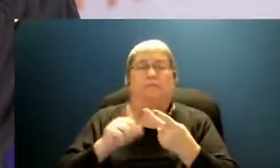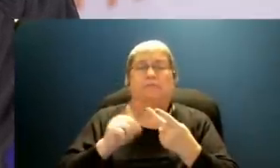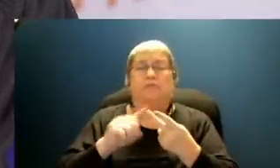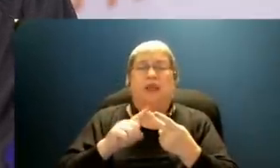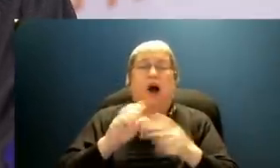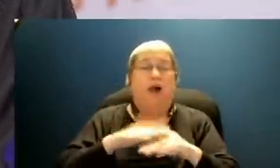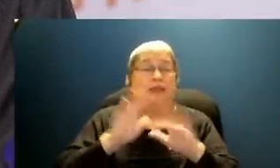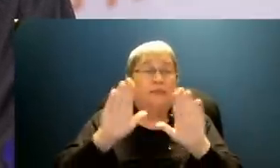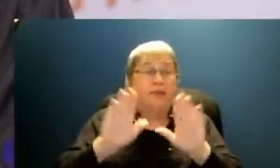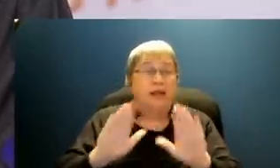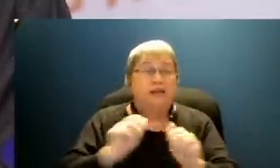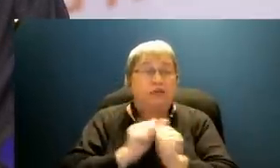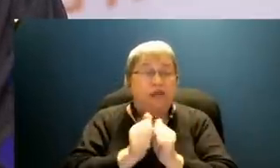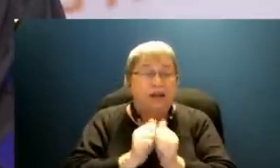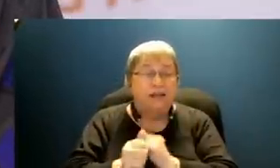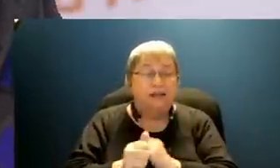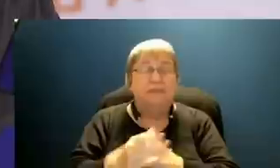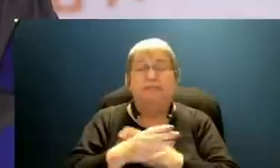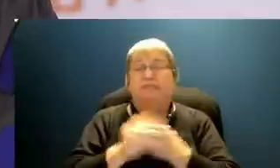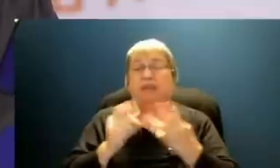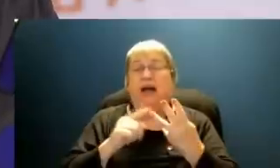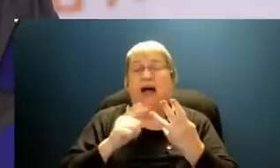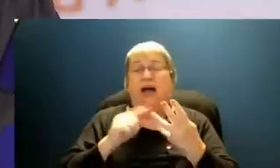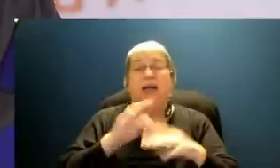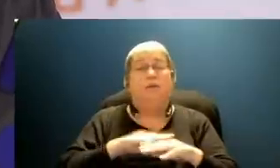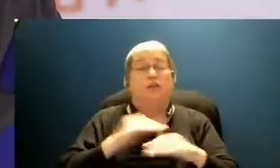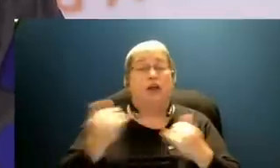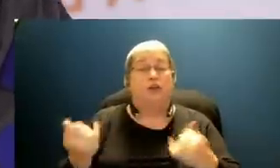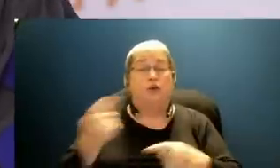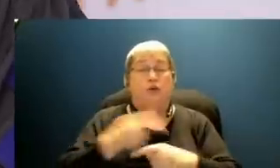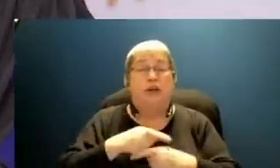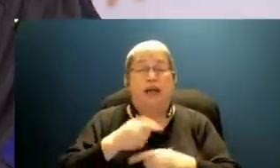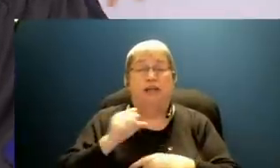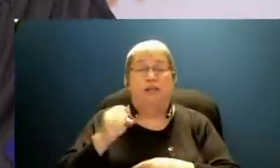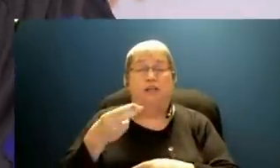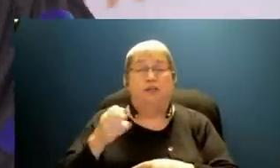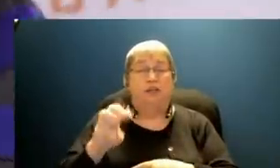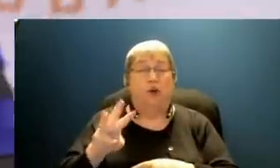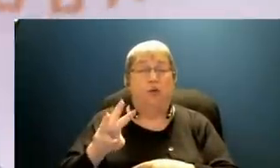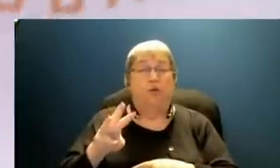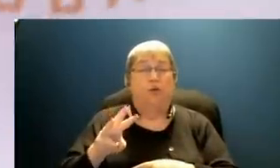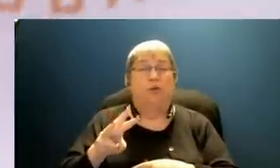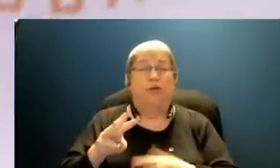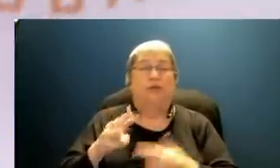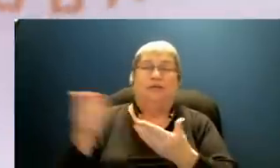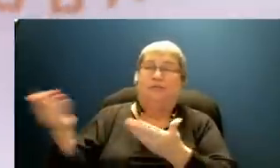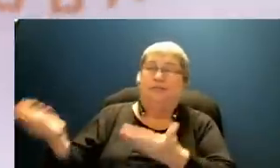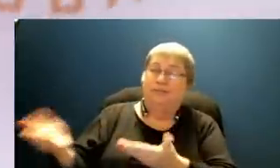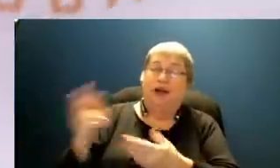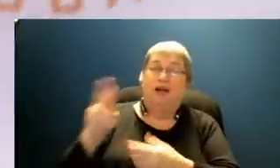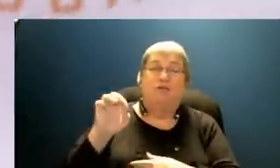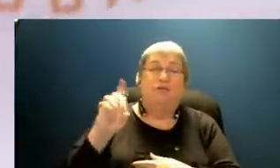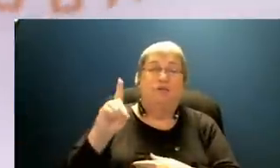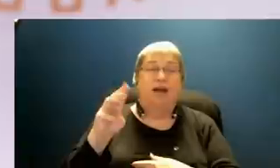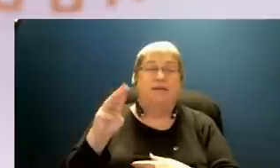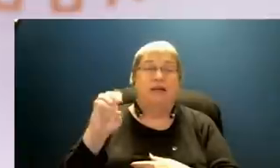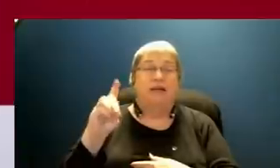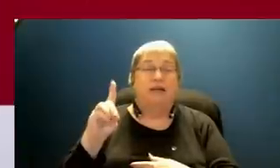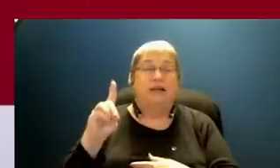on the Today Show. Now, please join me in welcoming Redmond Ramos.